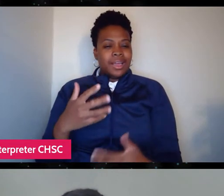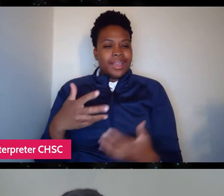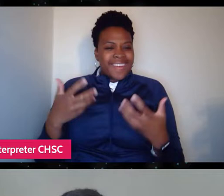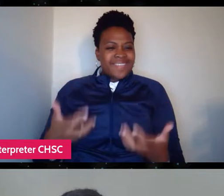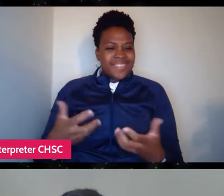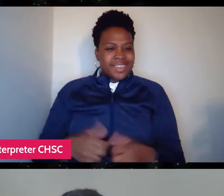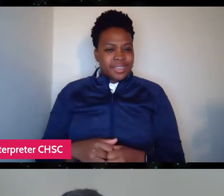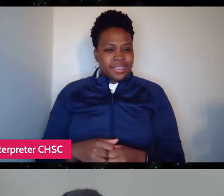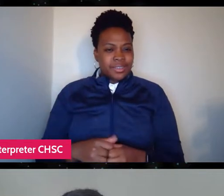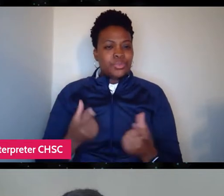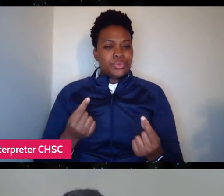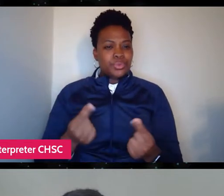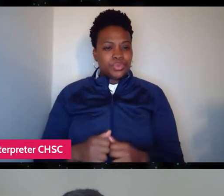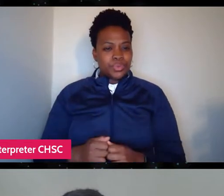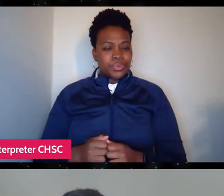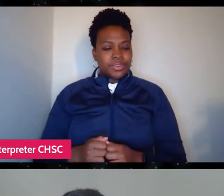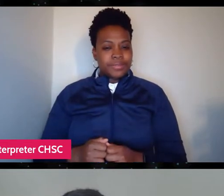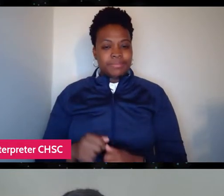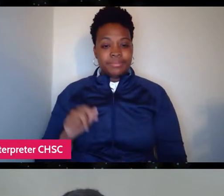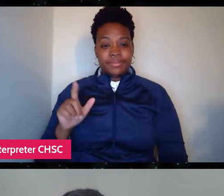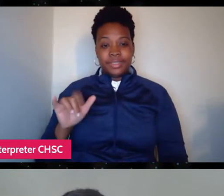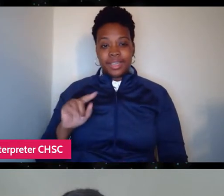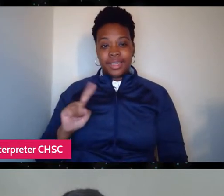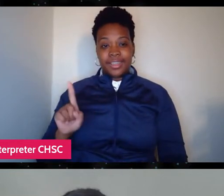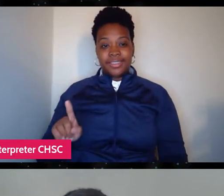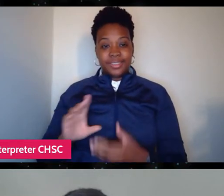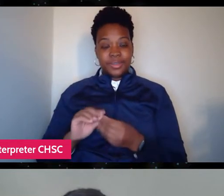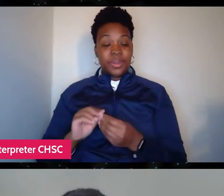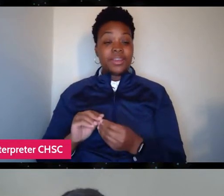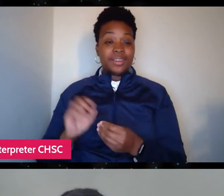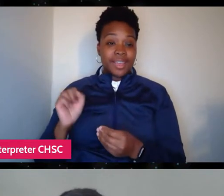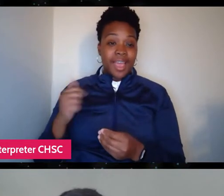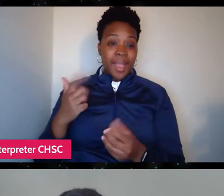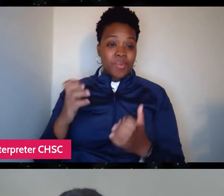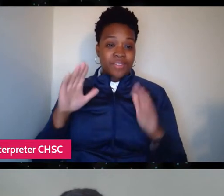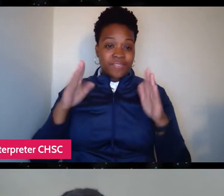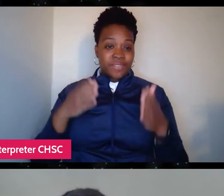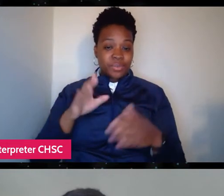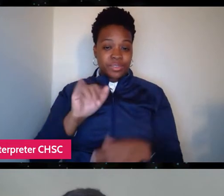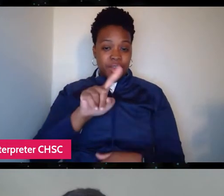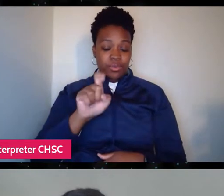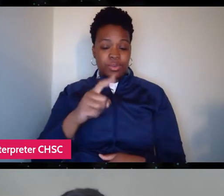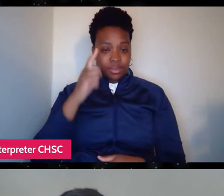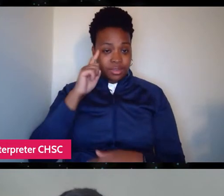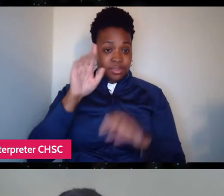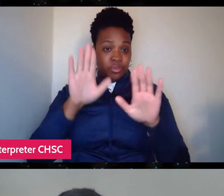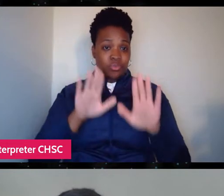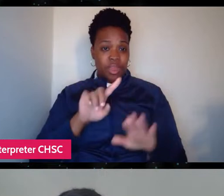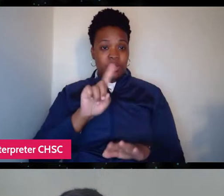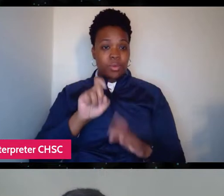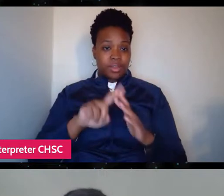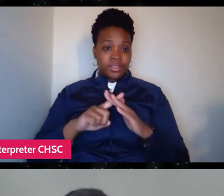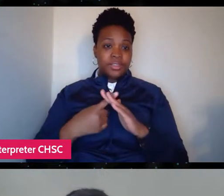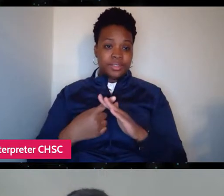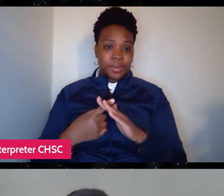Great. I'm glad that, you know, I'd like to focus on that. I think that's a great question to begin.